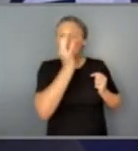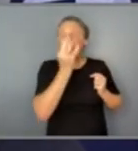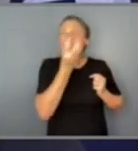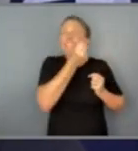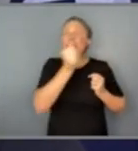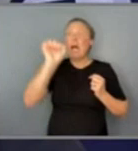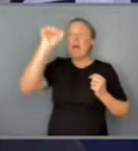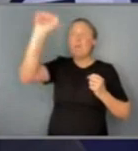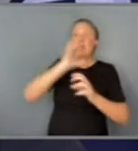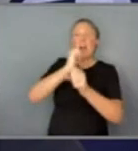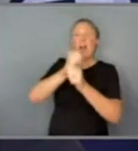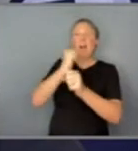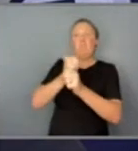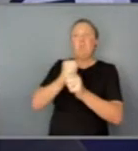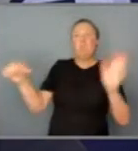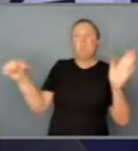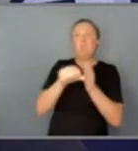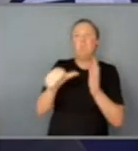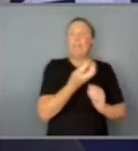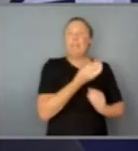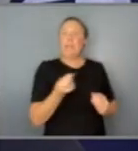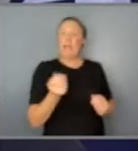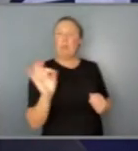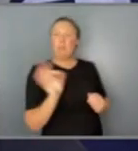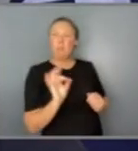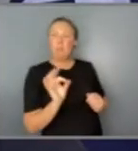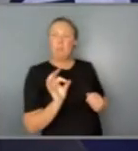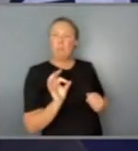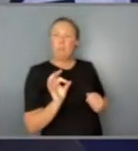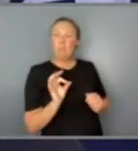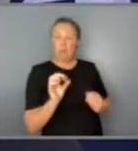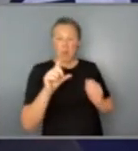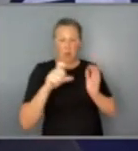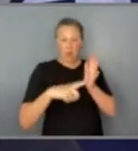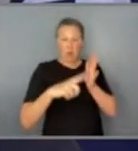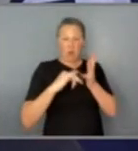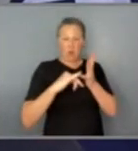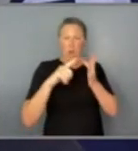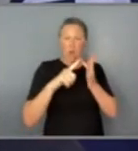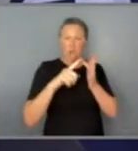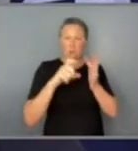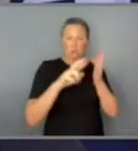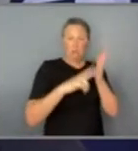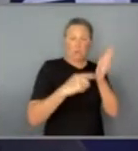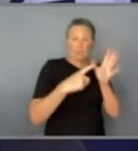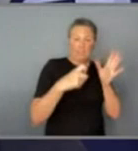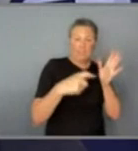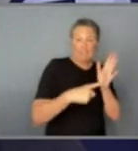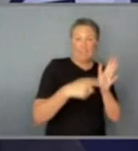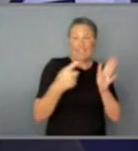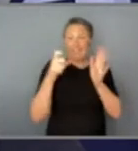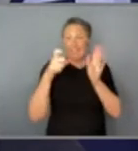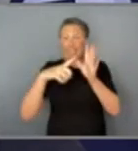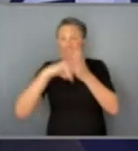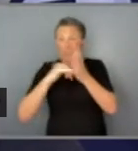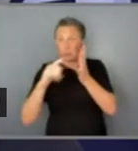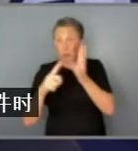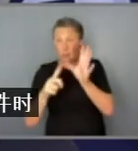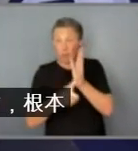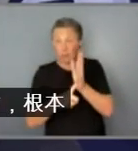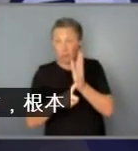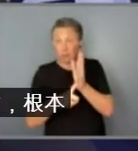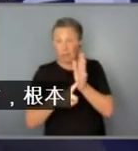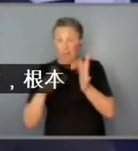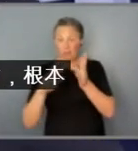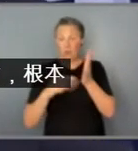places about what a close contact is and what a casual contact is. And there is even an argument which says that there